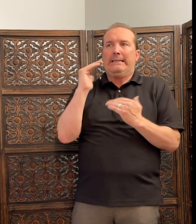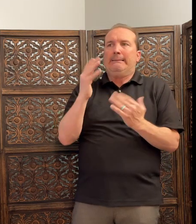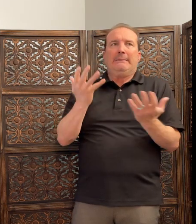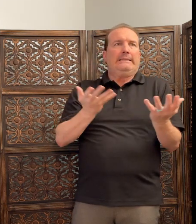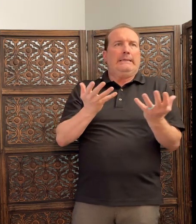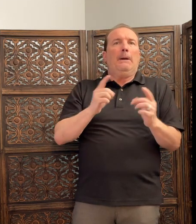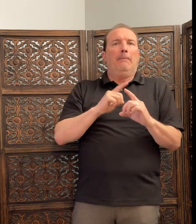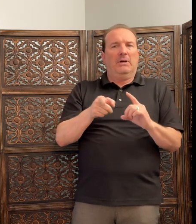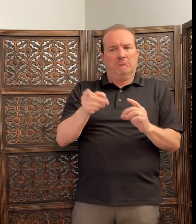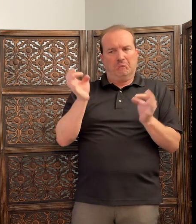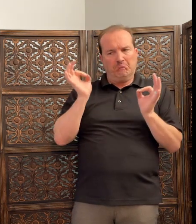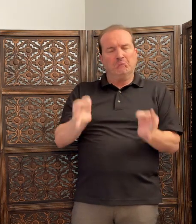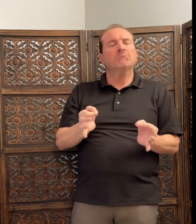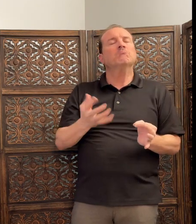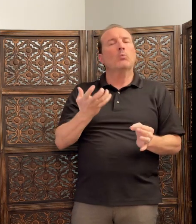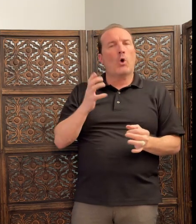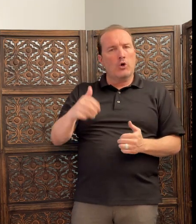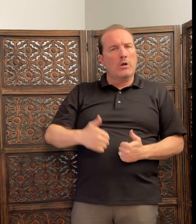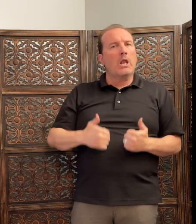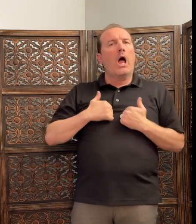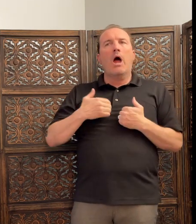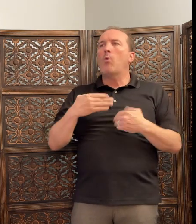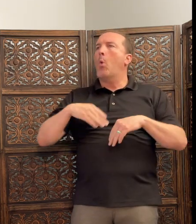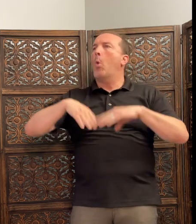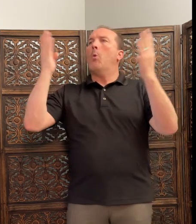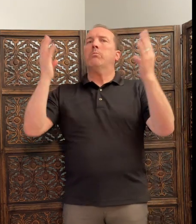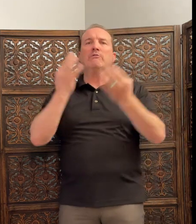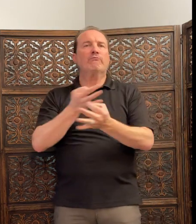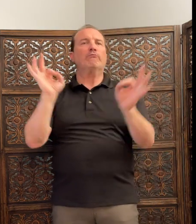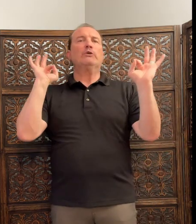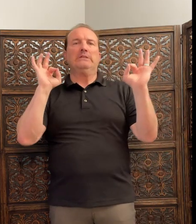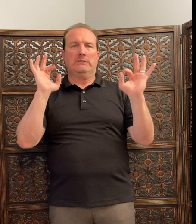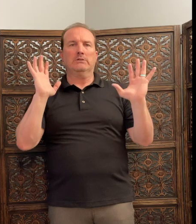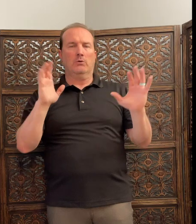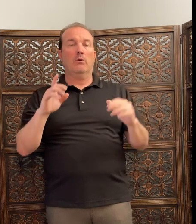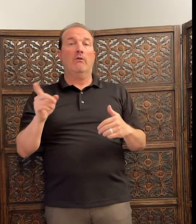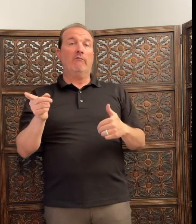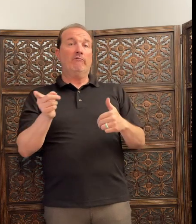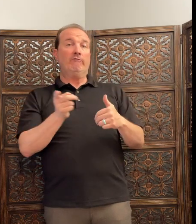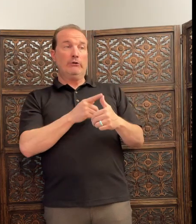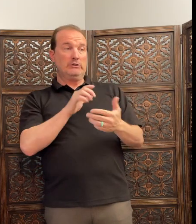marriage are limited, but Janie is determined to live her life open and free.